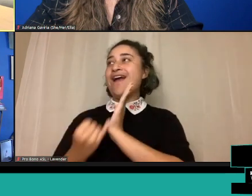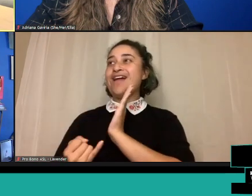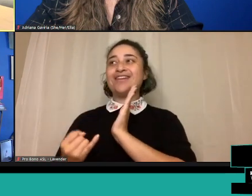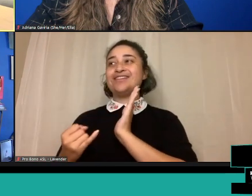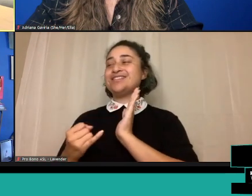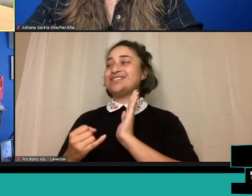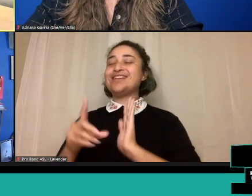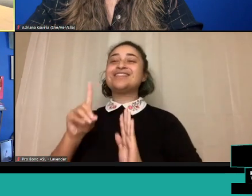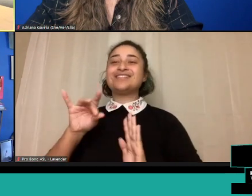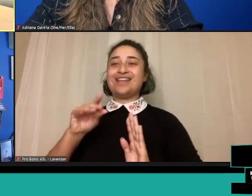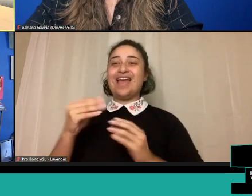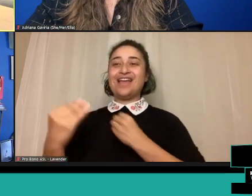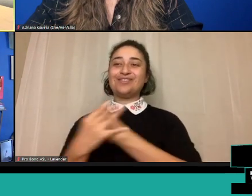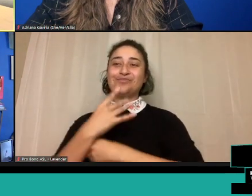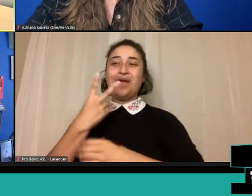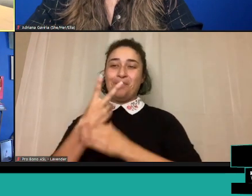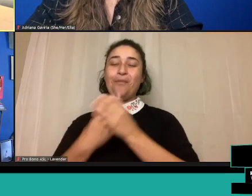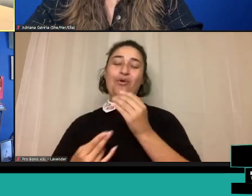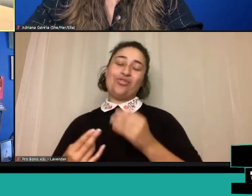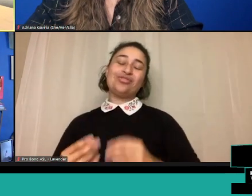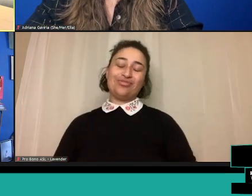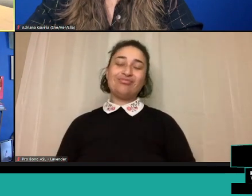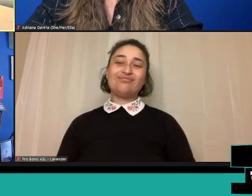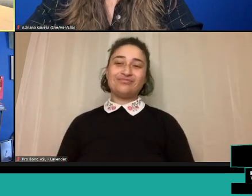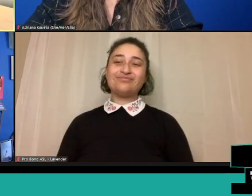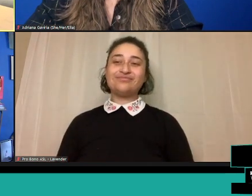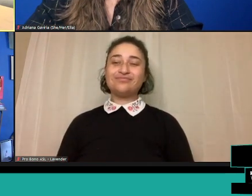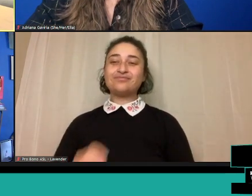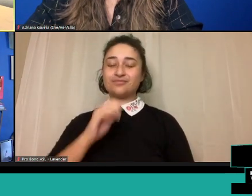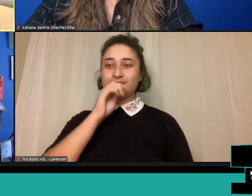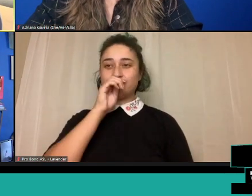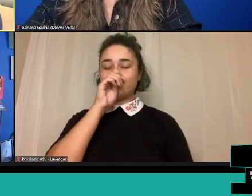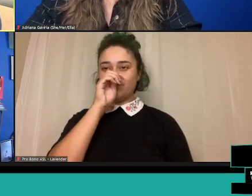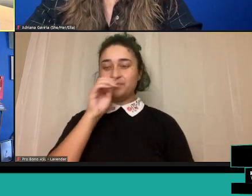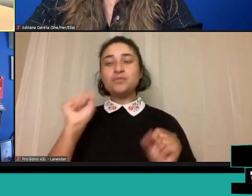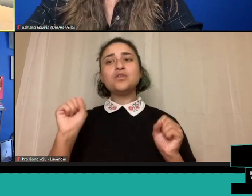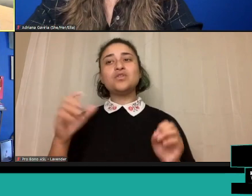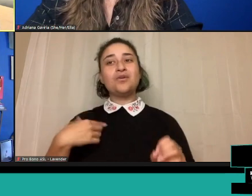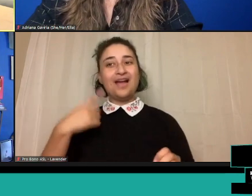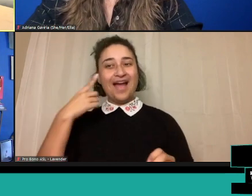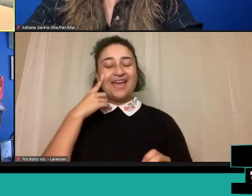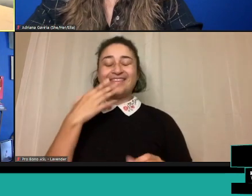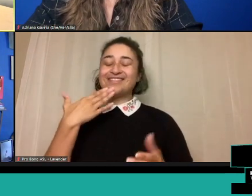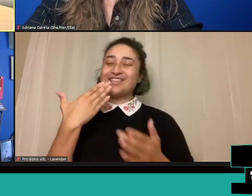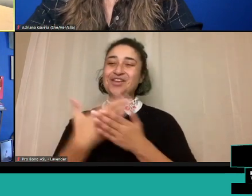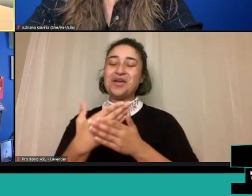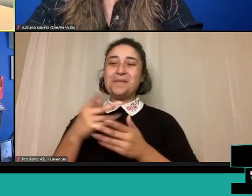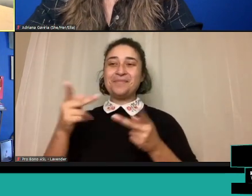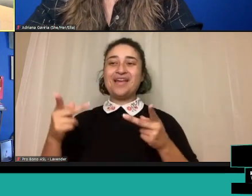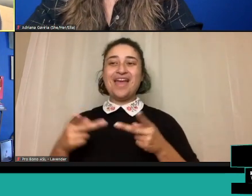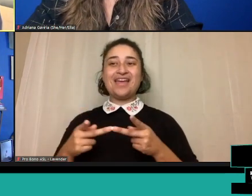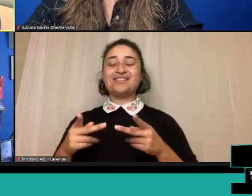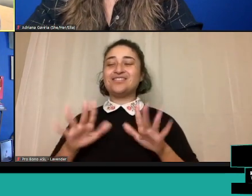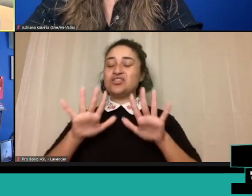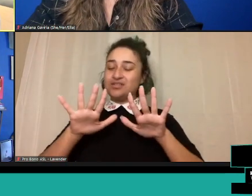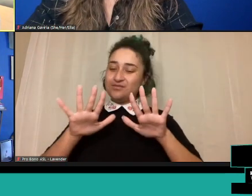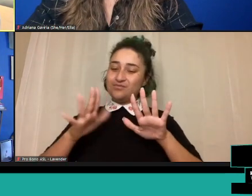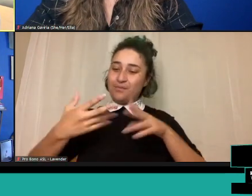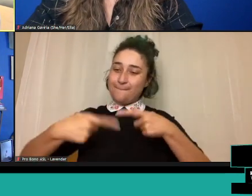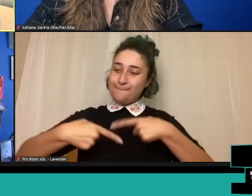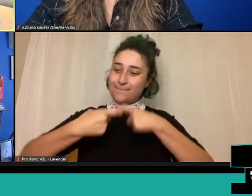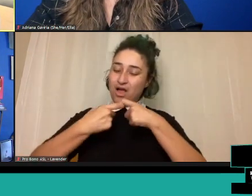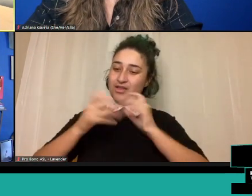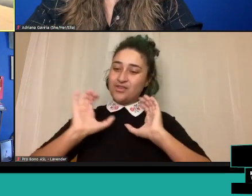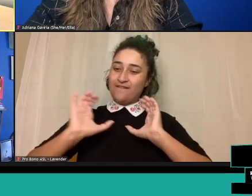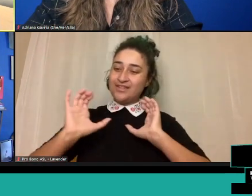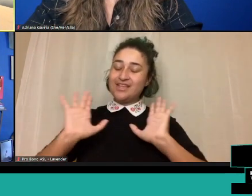inspiration for me in that regard. So I think this is a great place to just sort of pause our conversation.